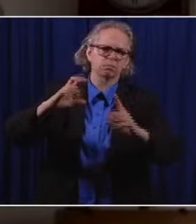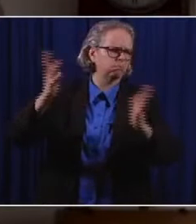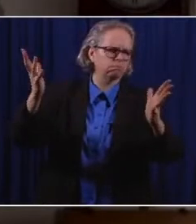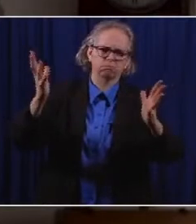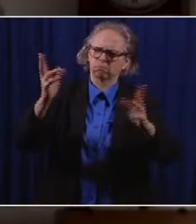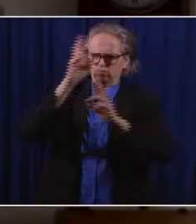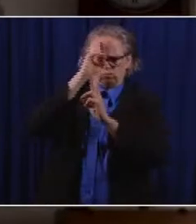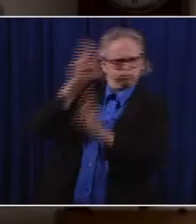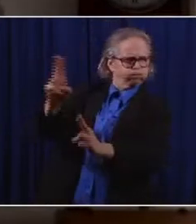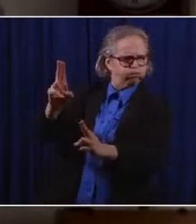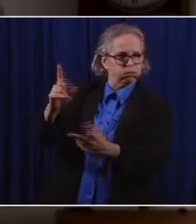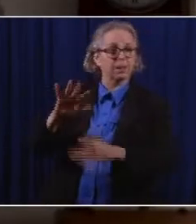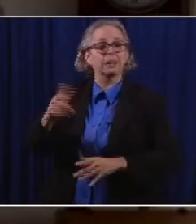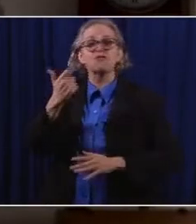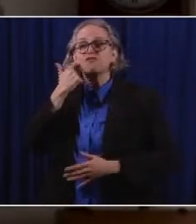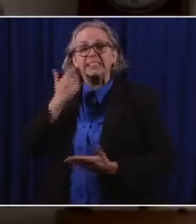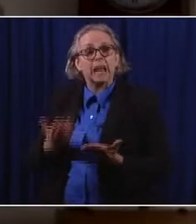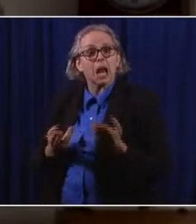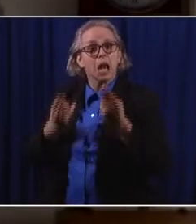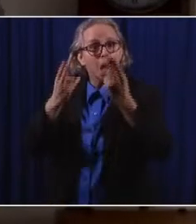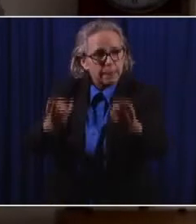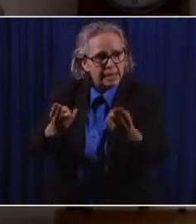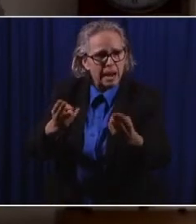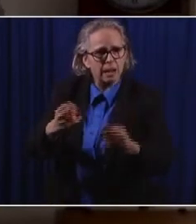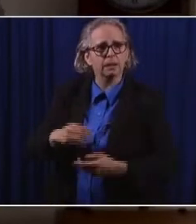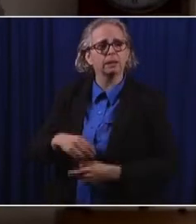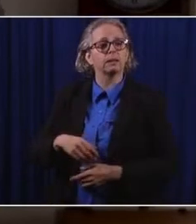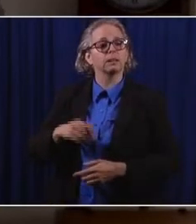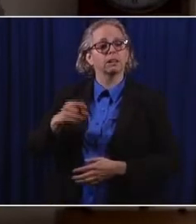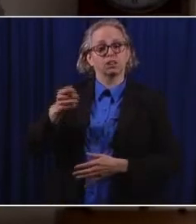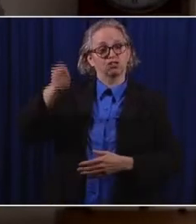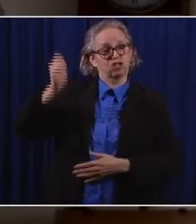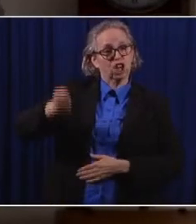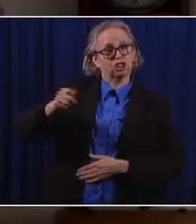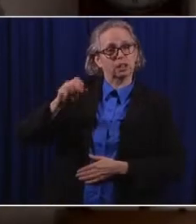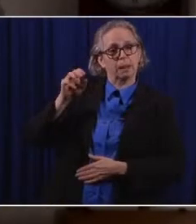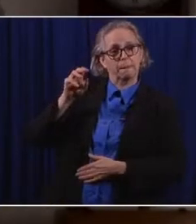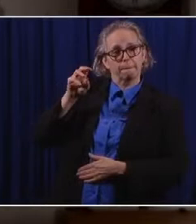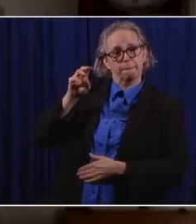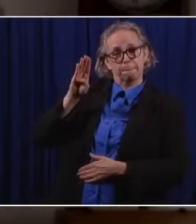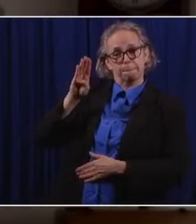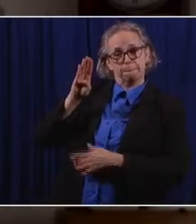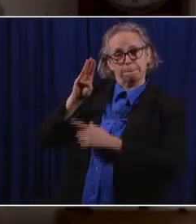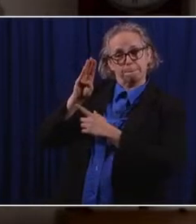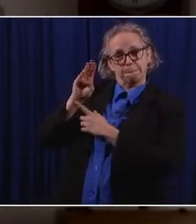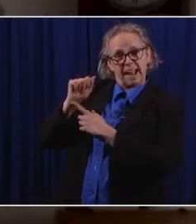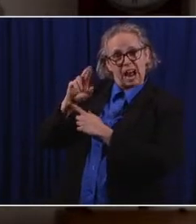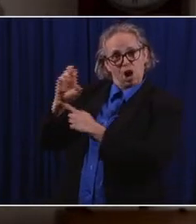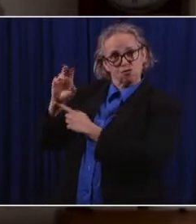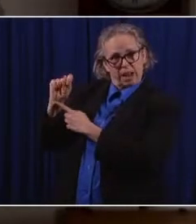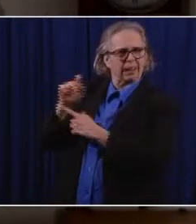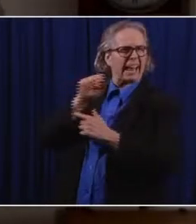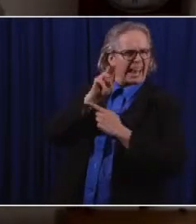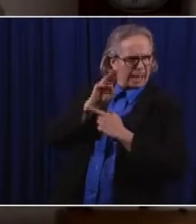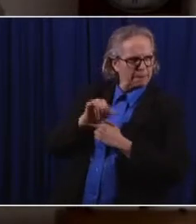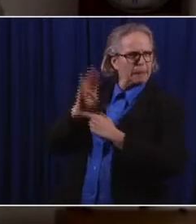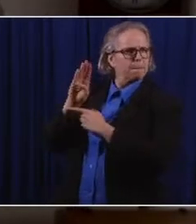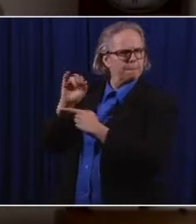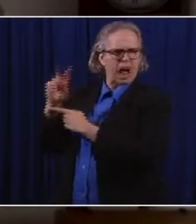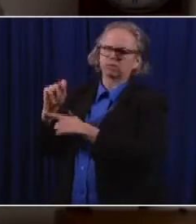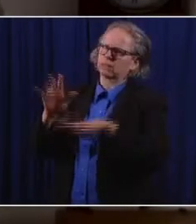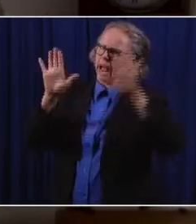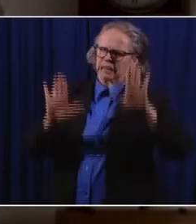nomination of Judge Barrett is also excellent. I could not be happier with